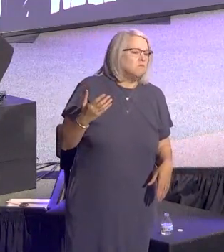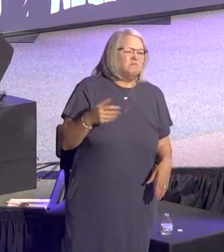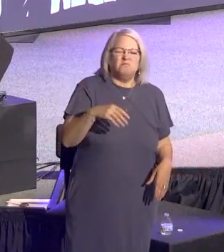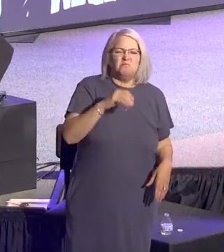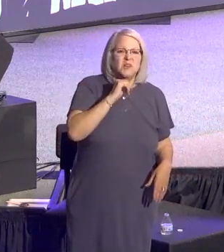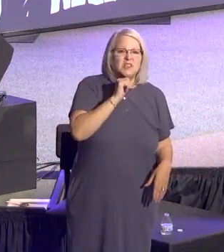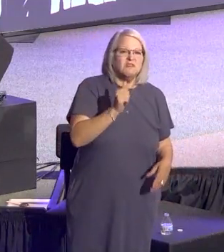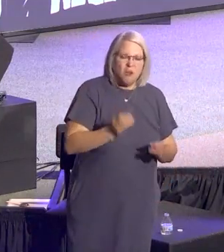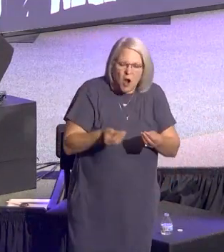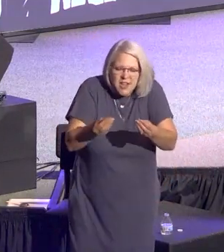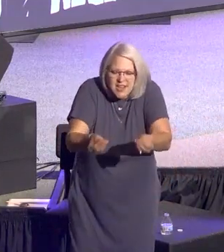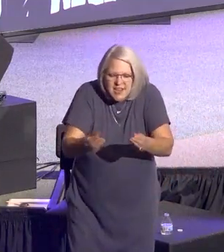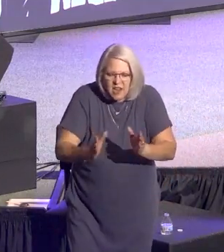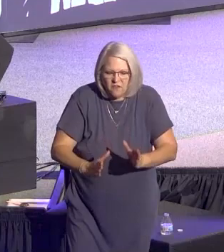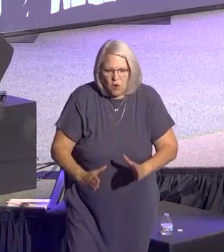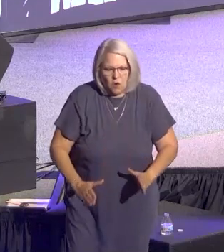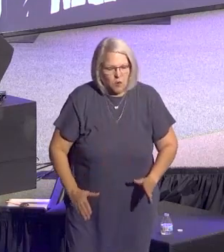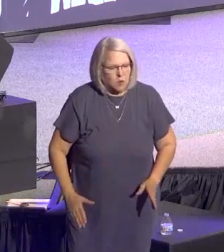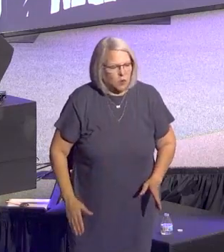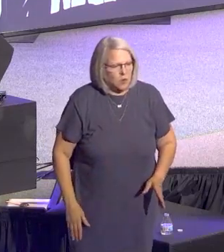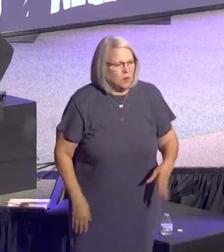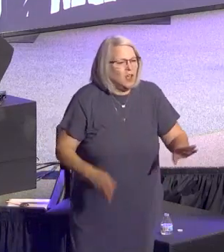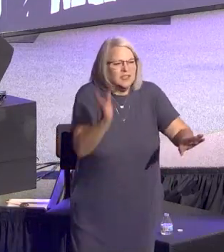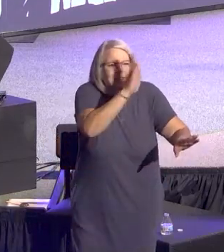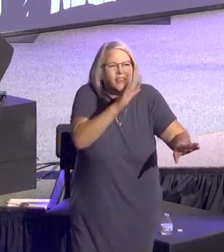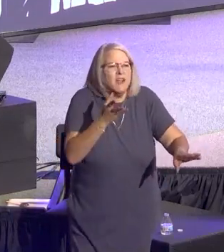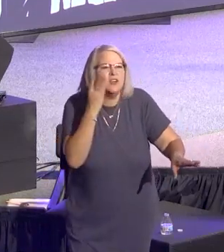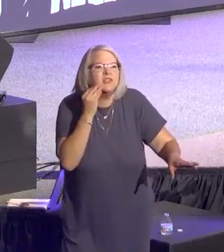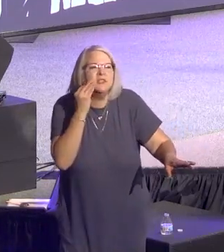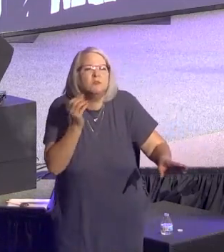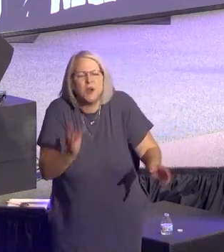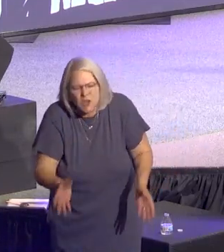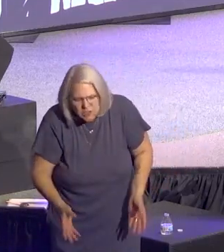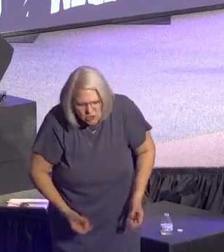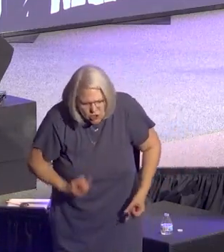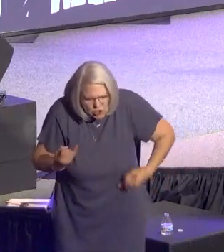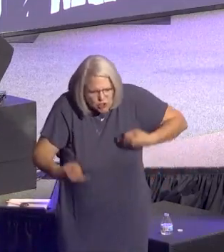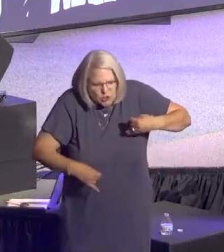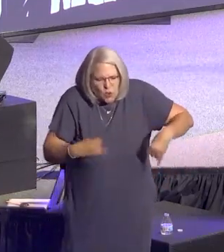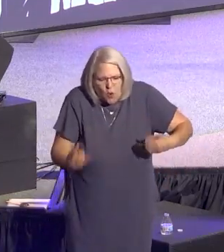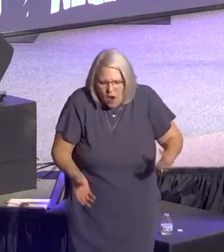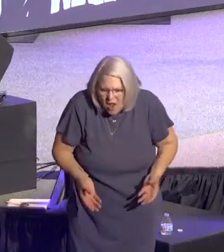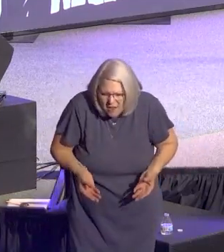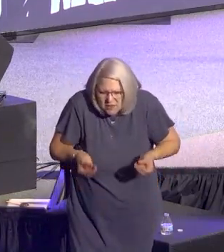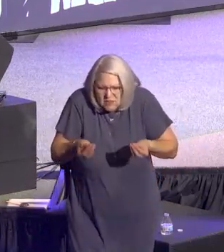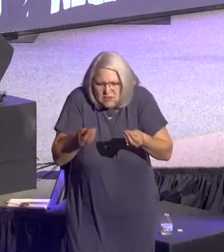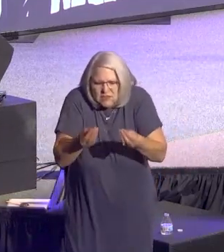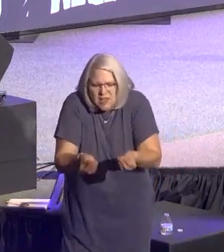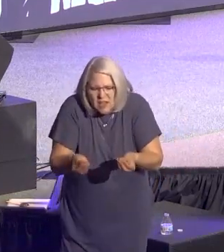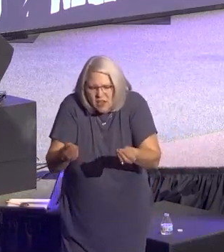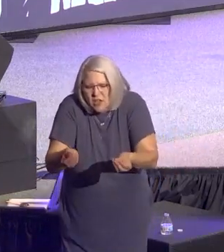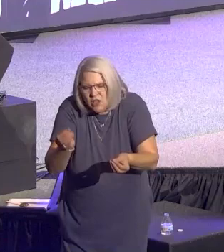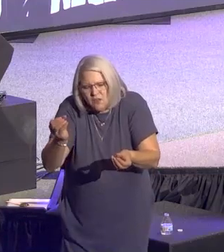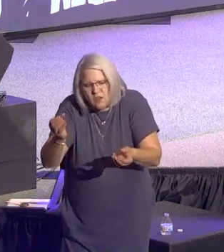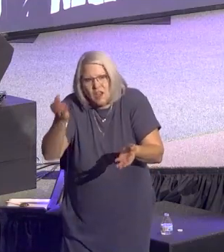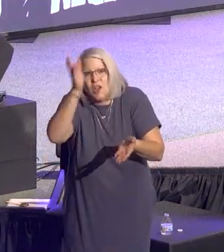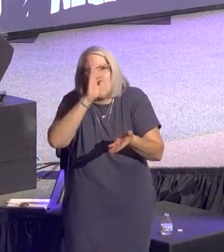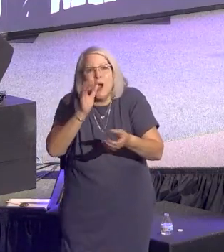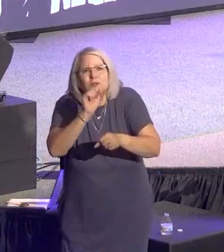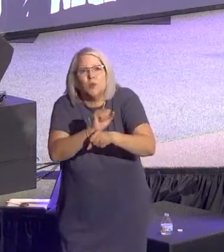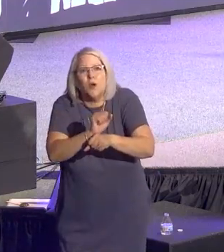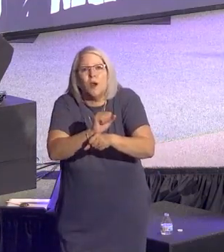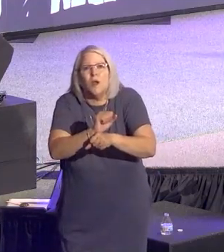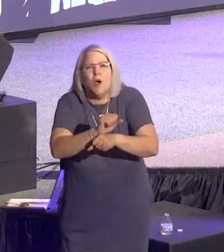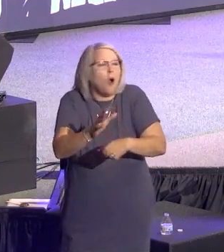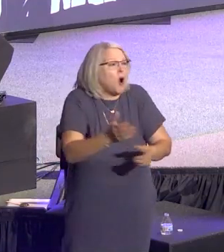not a giver. And you never experience the joy of giving to God's work or helping someone else or